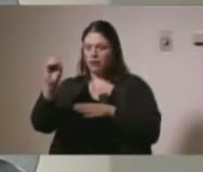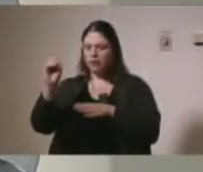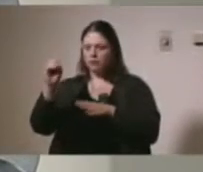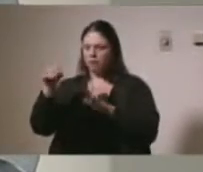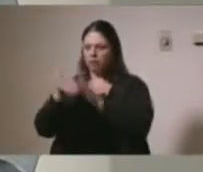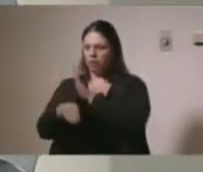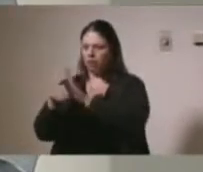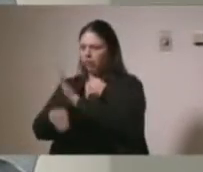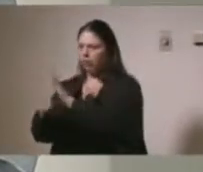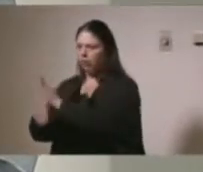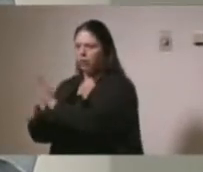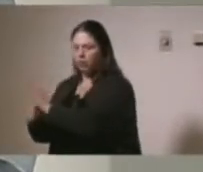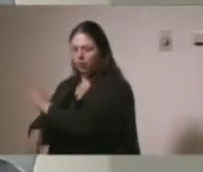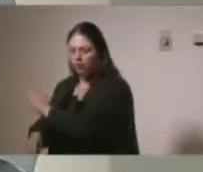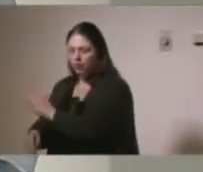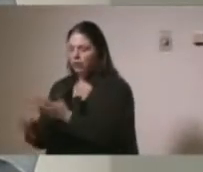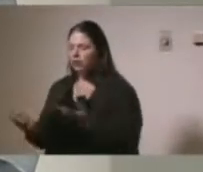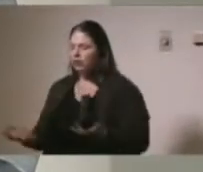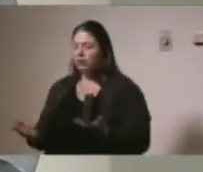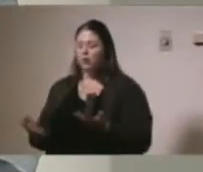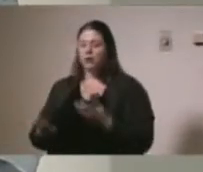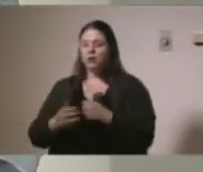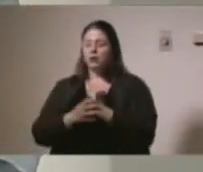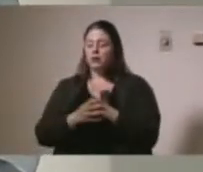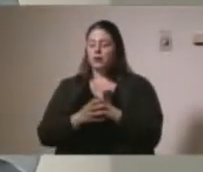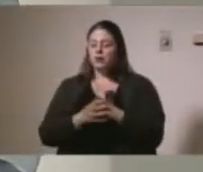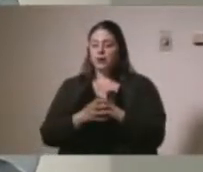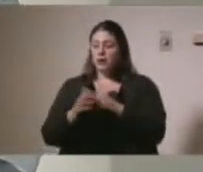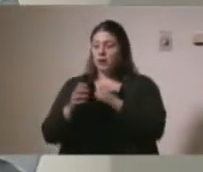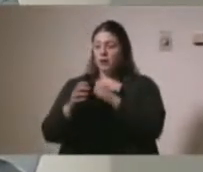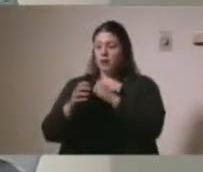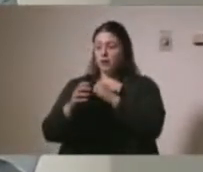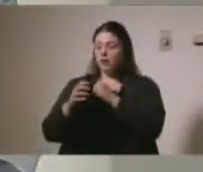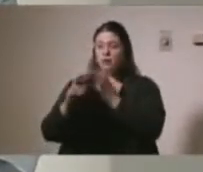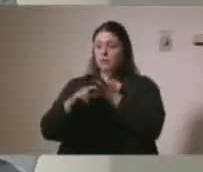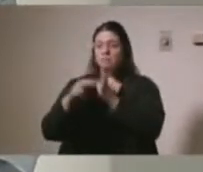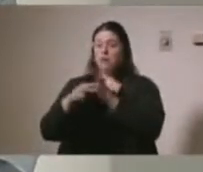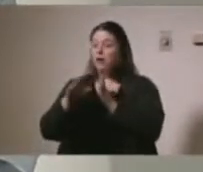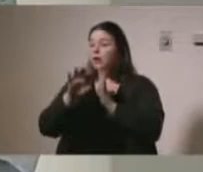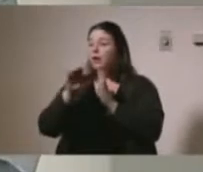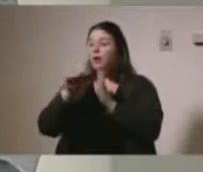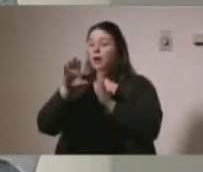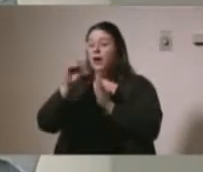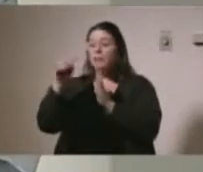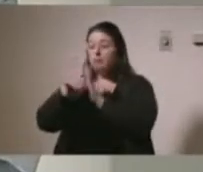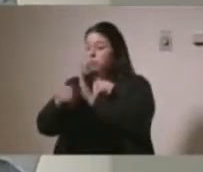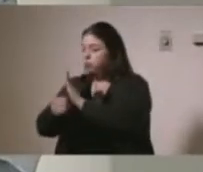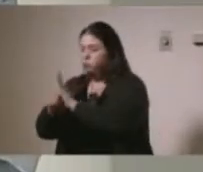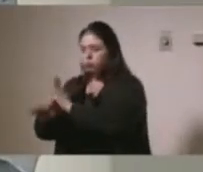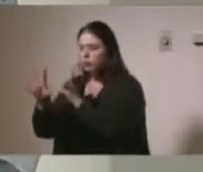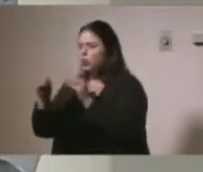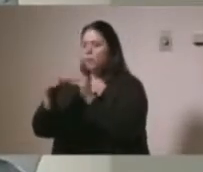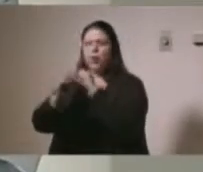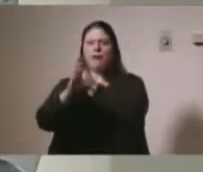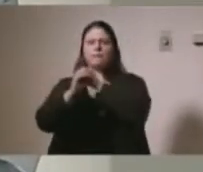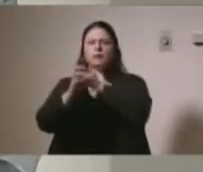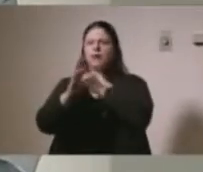And the advertising budget, for instance, was slashed, and that hit the post office. And the